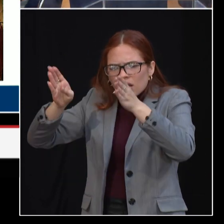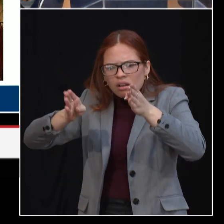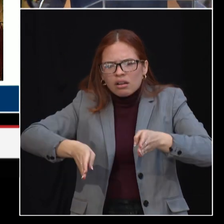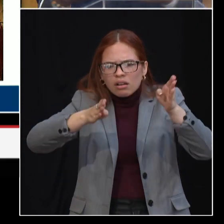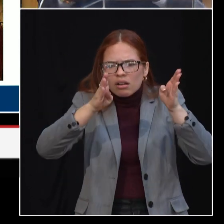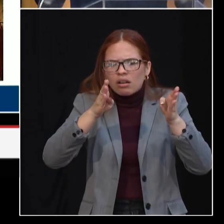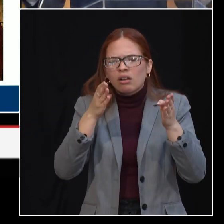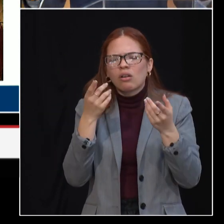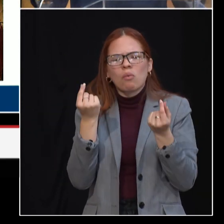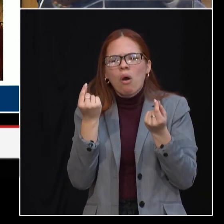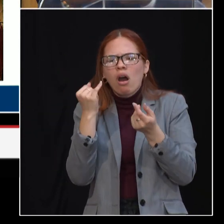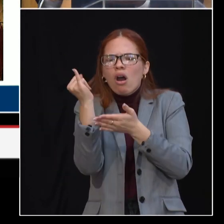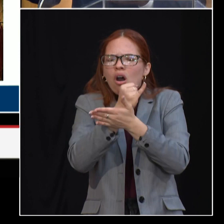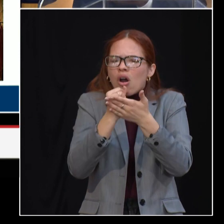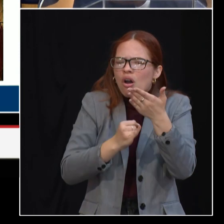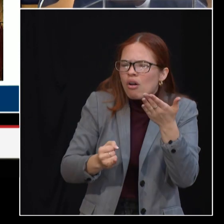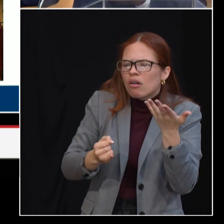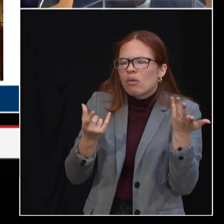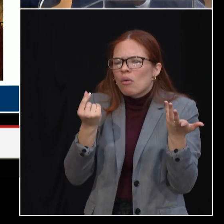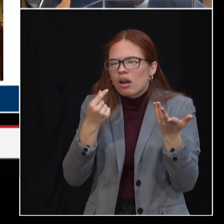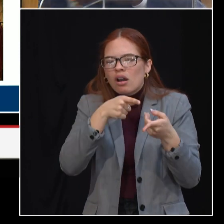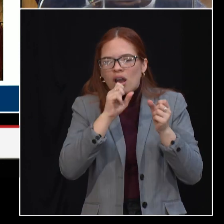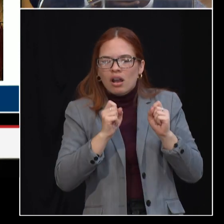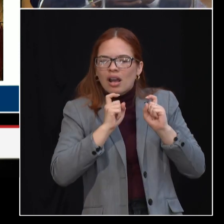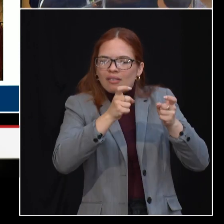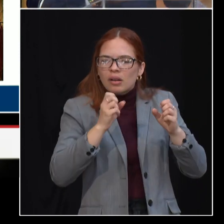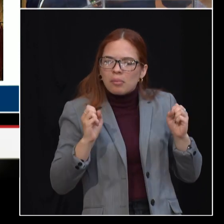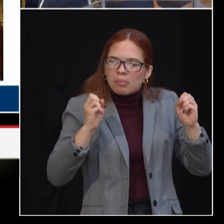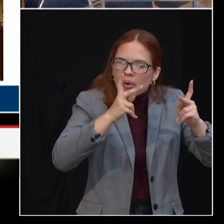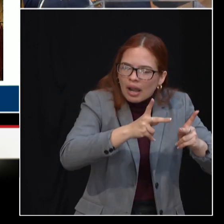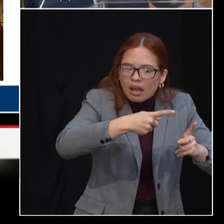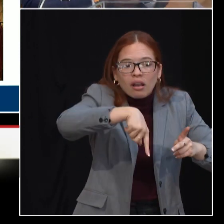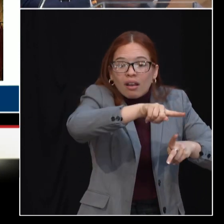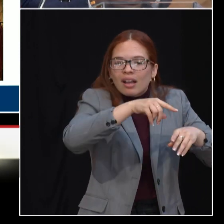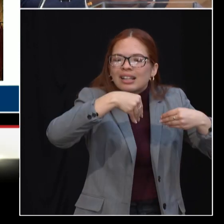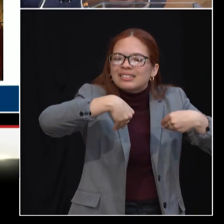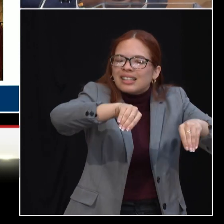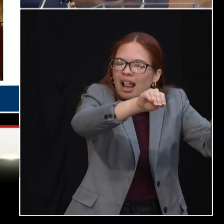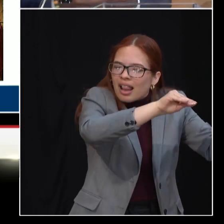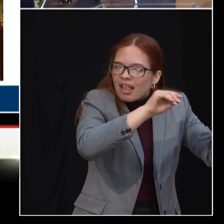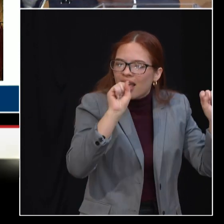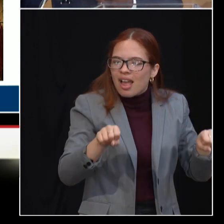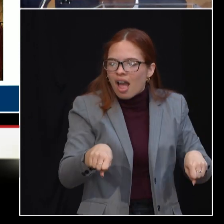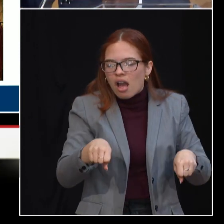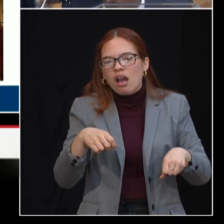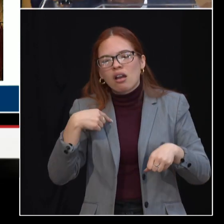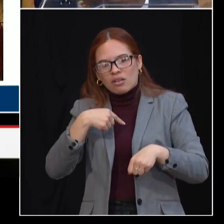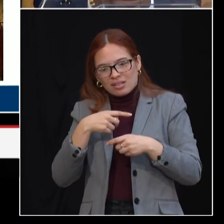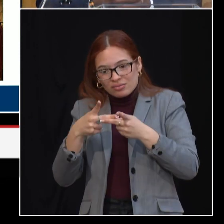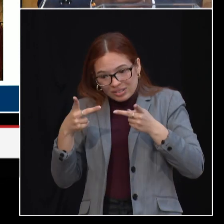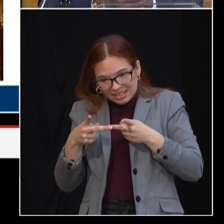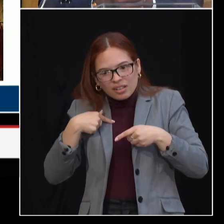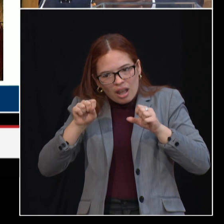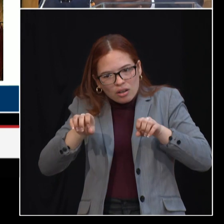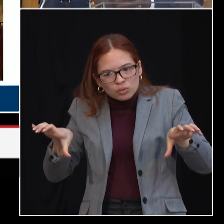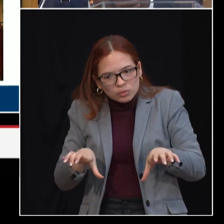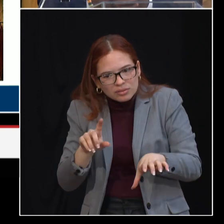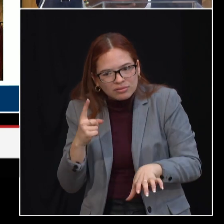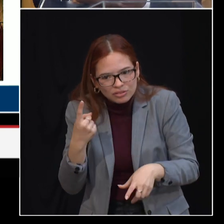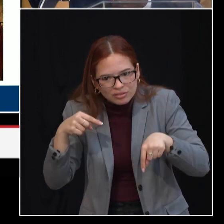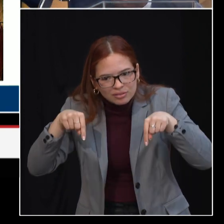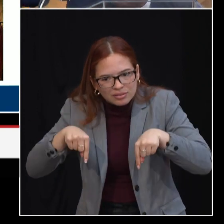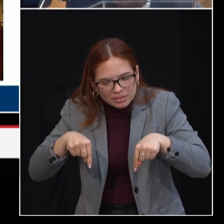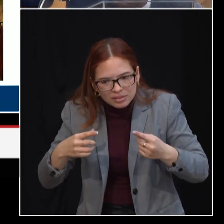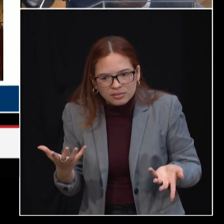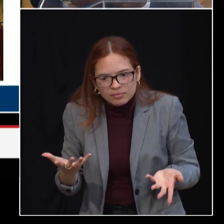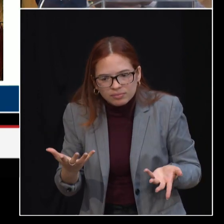sell it and raise money for their future endeavors. We'll be the first jurisdiction to do that. And as part of this program,